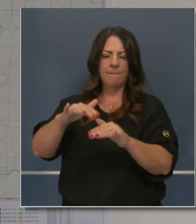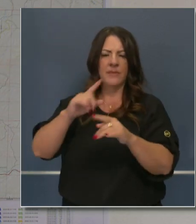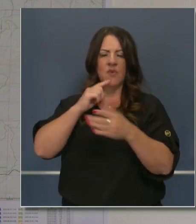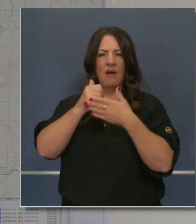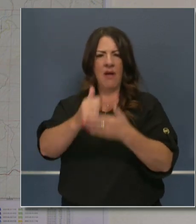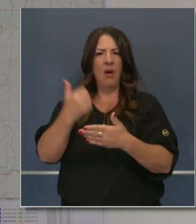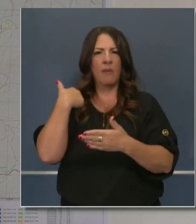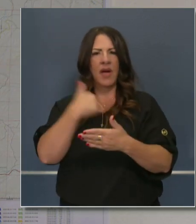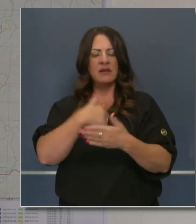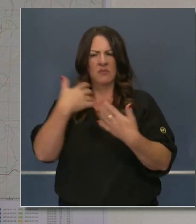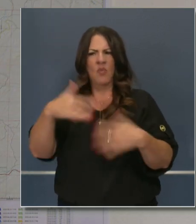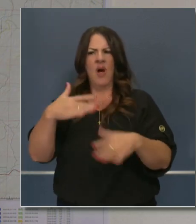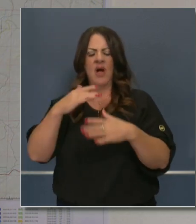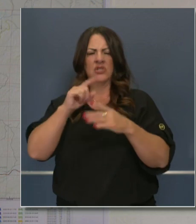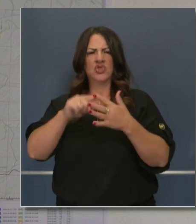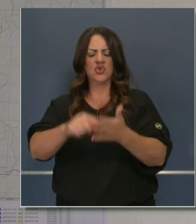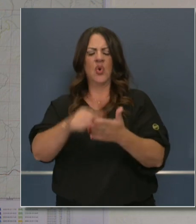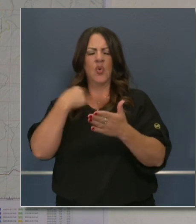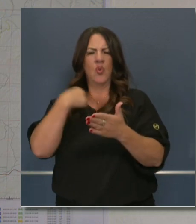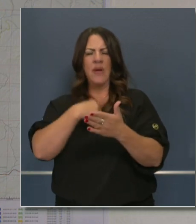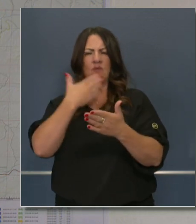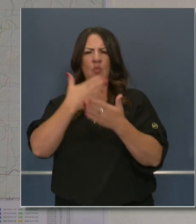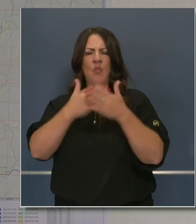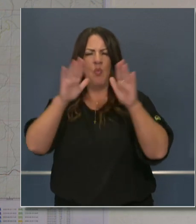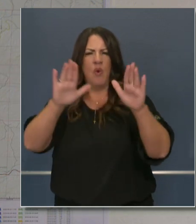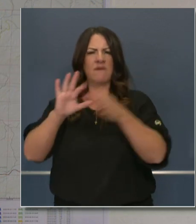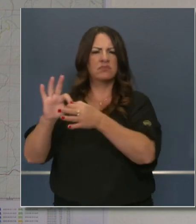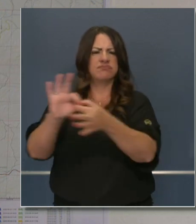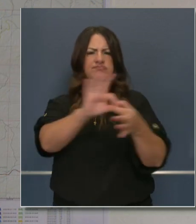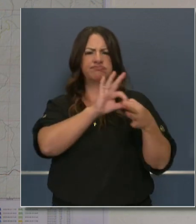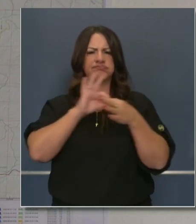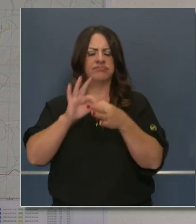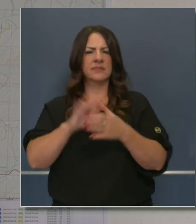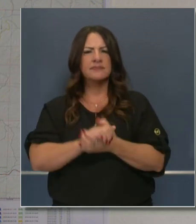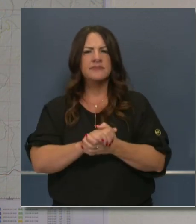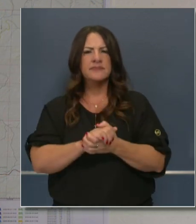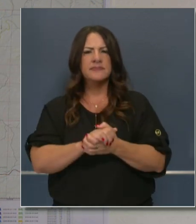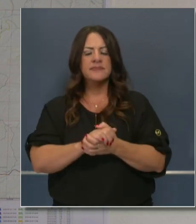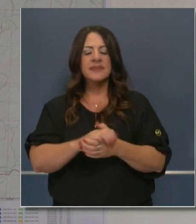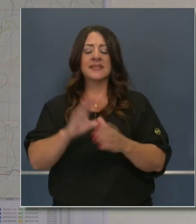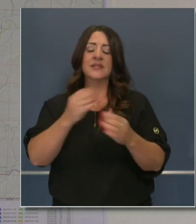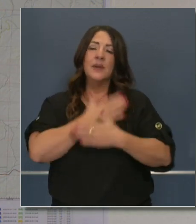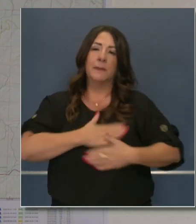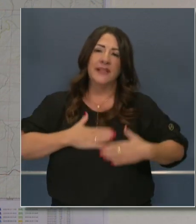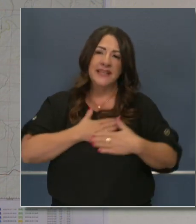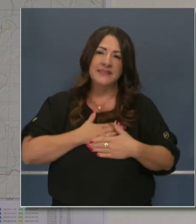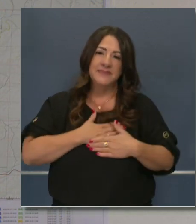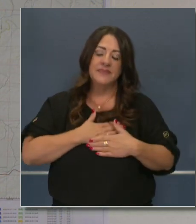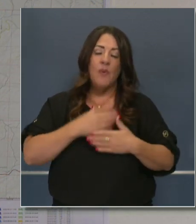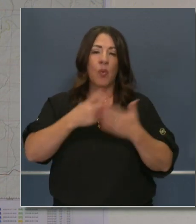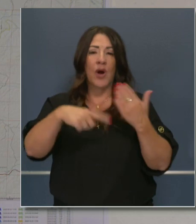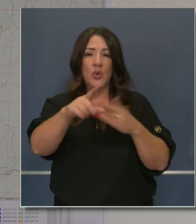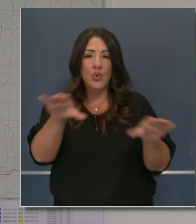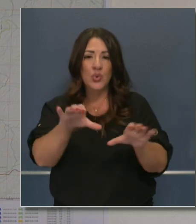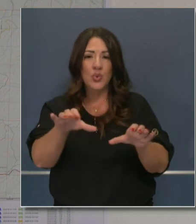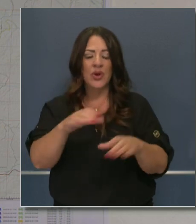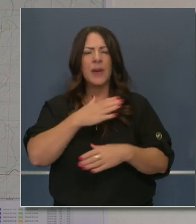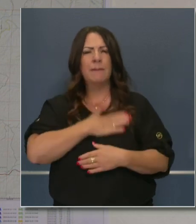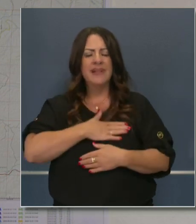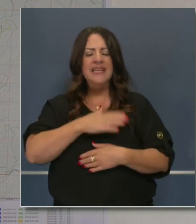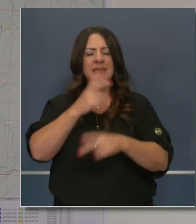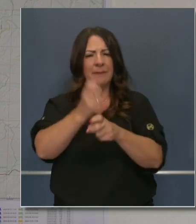from everybody. Secondly, please, with all the activities that you're doing out there, consider fire